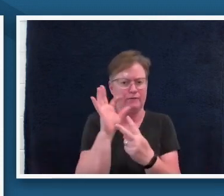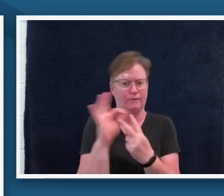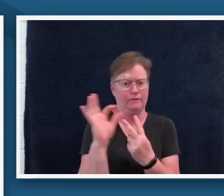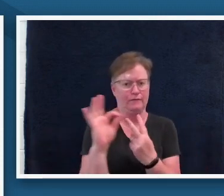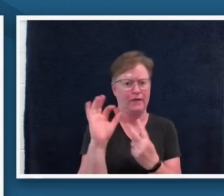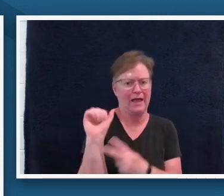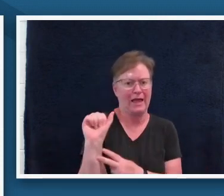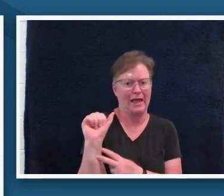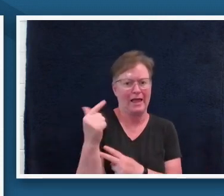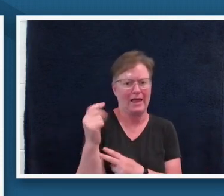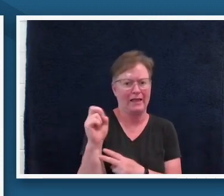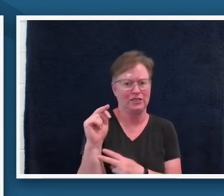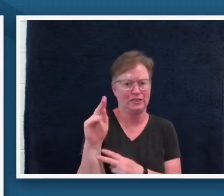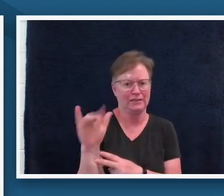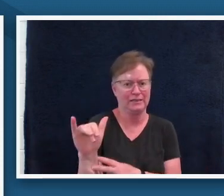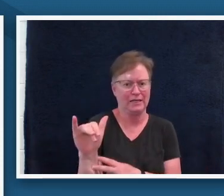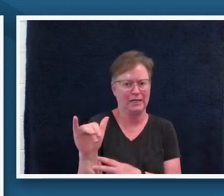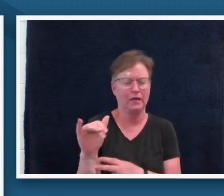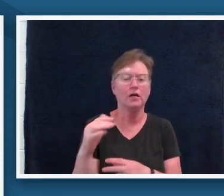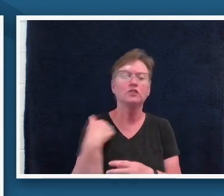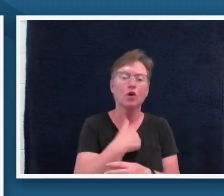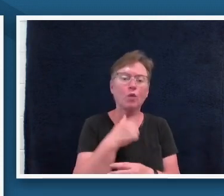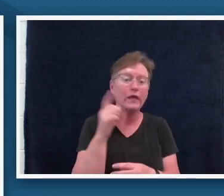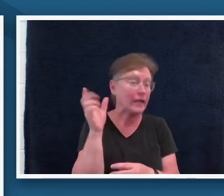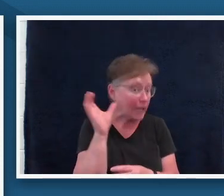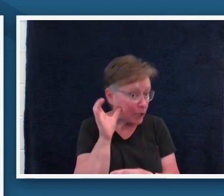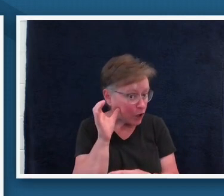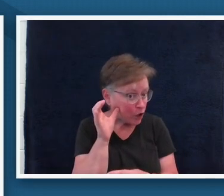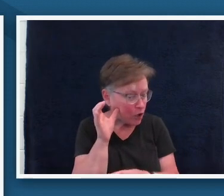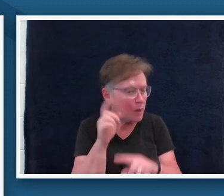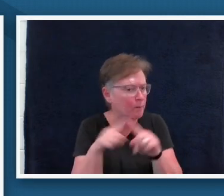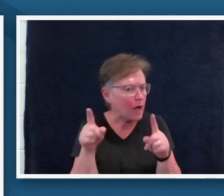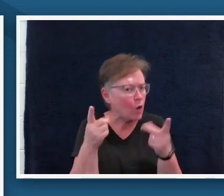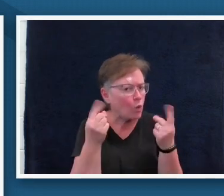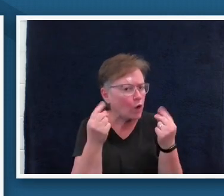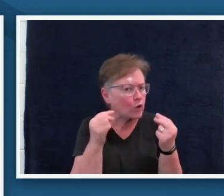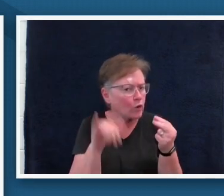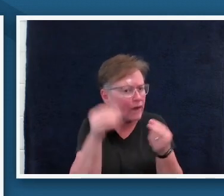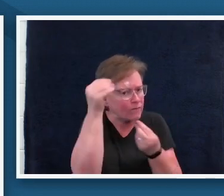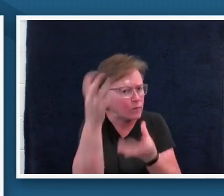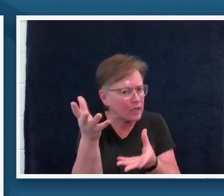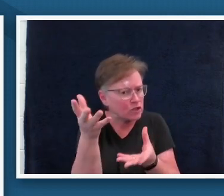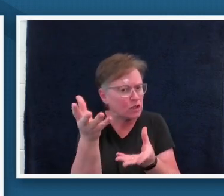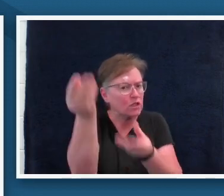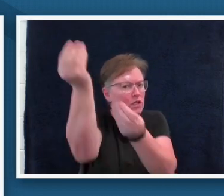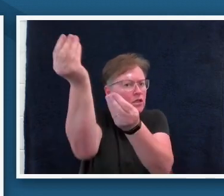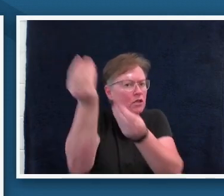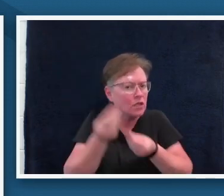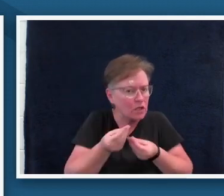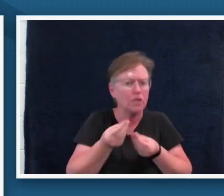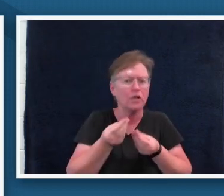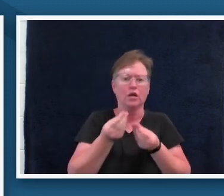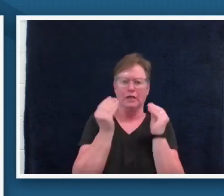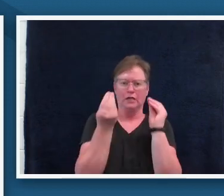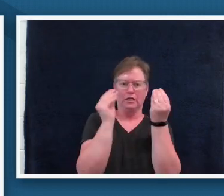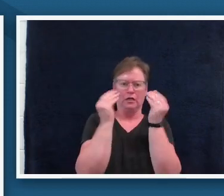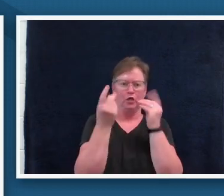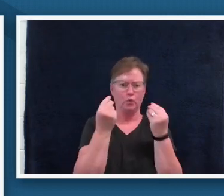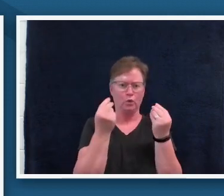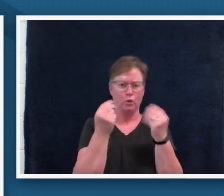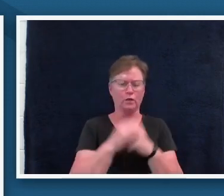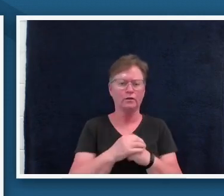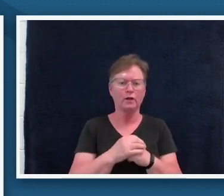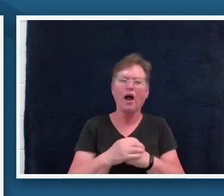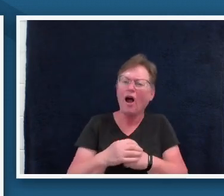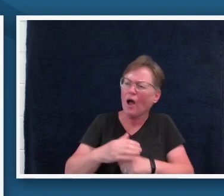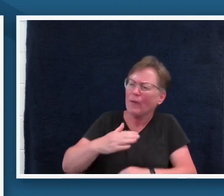also means we need to do something with that information. I love that you brought in that documentary, because I teach sixth grade.